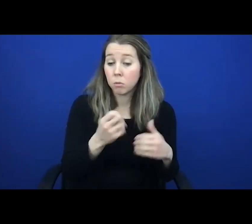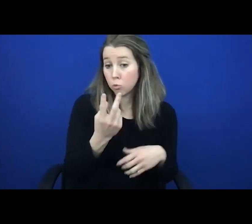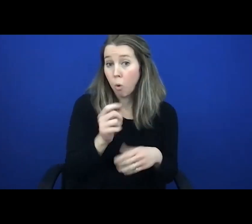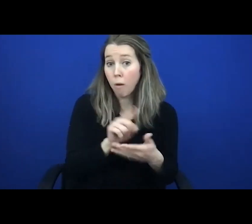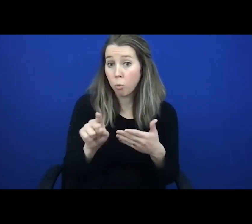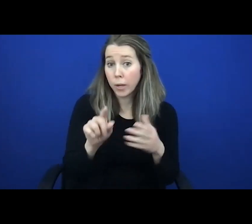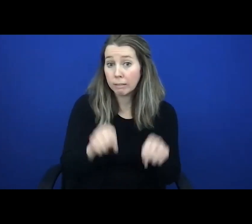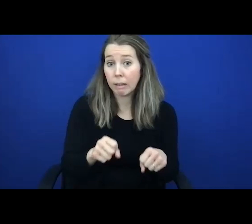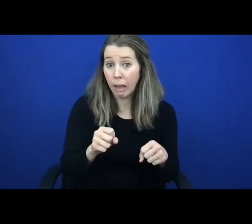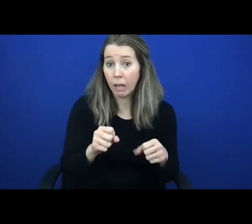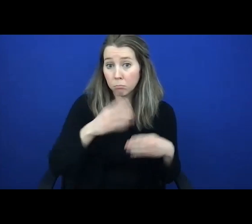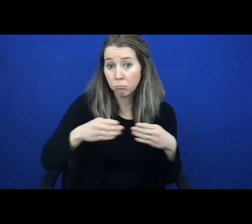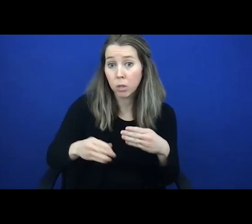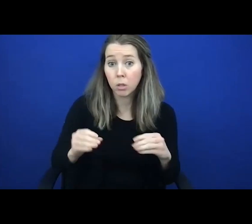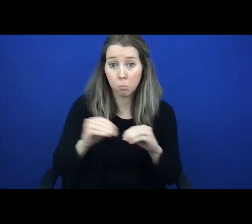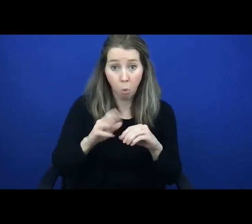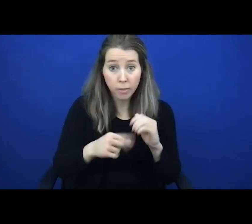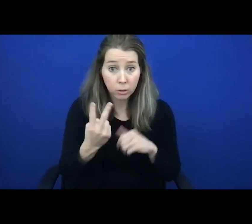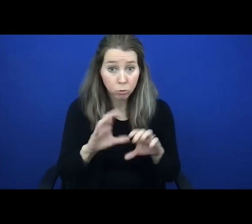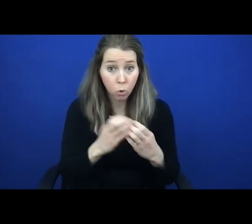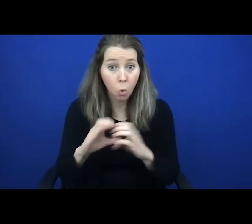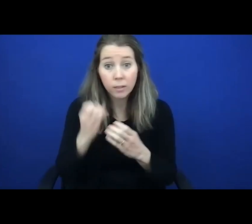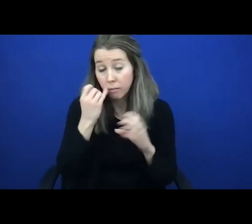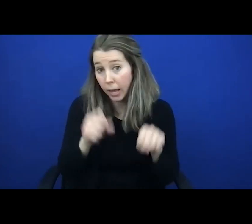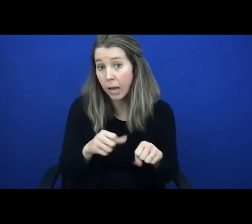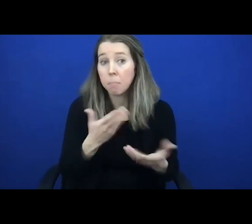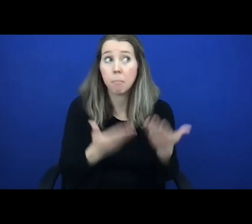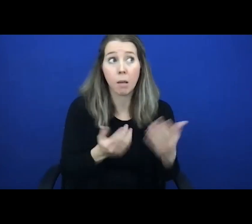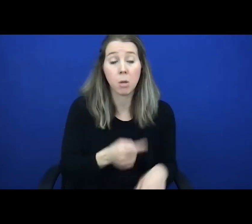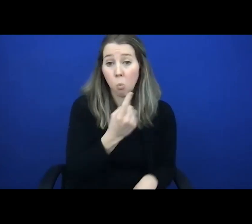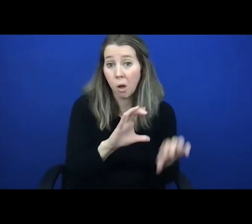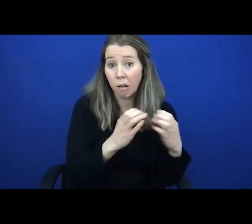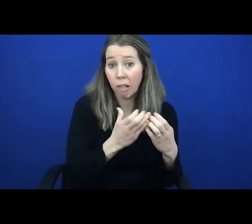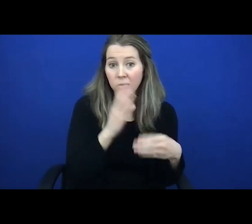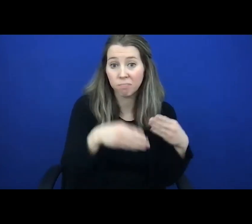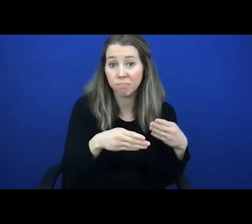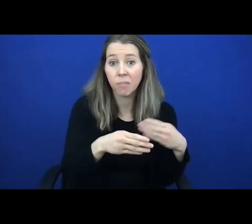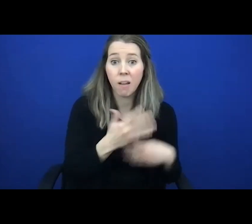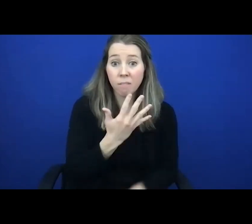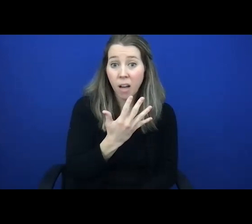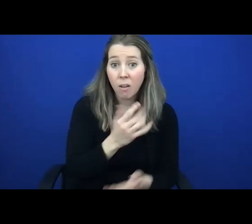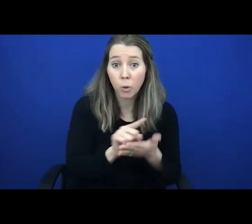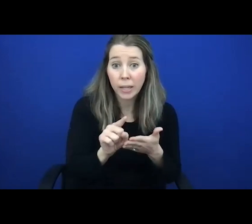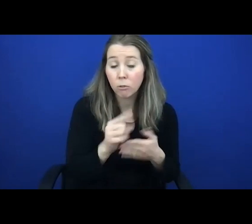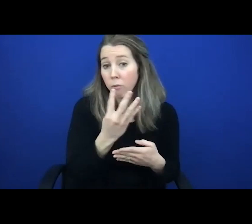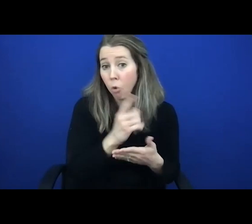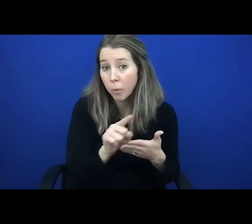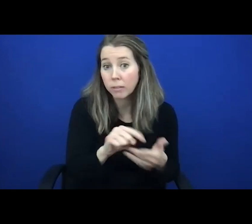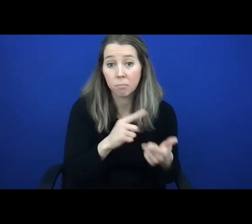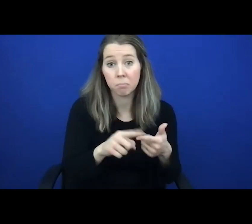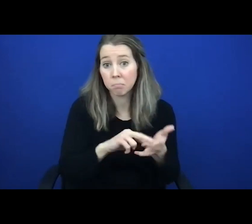if you're able to, right? You finish one maybe in 5 weeks or 4 weeks. You can take a third